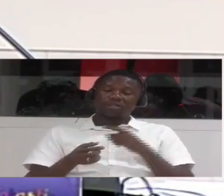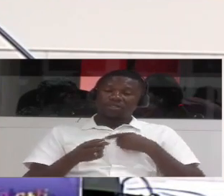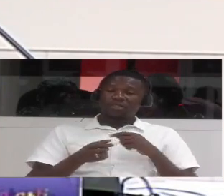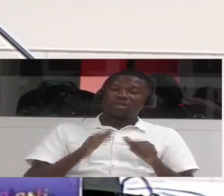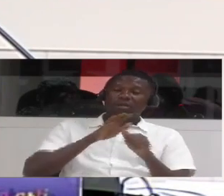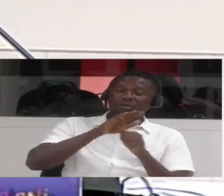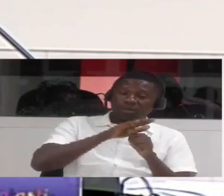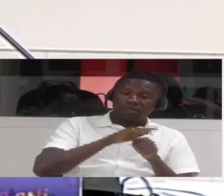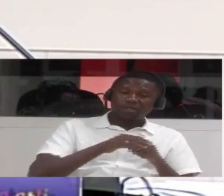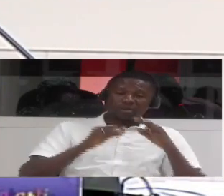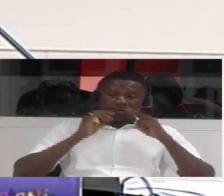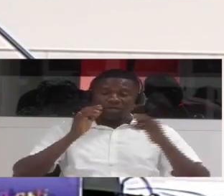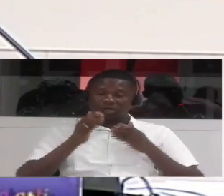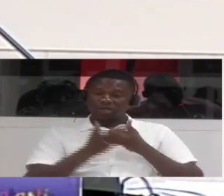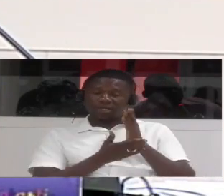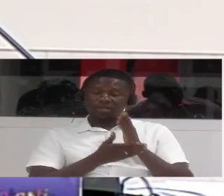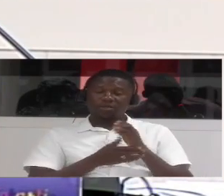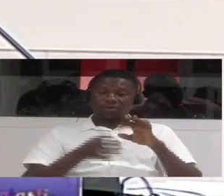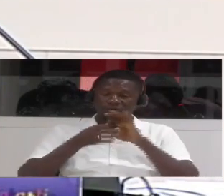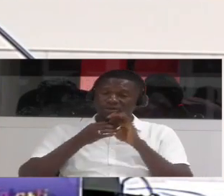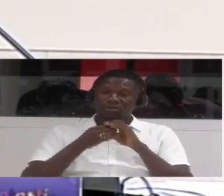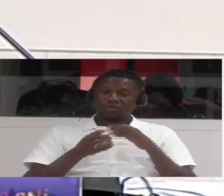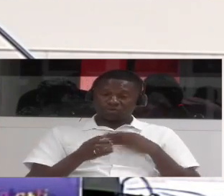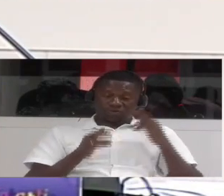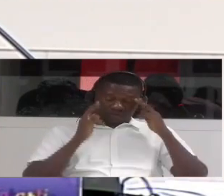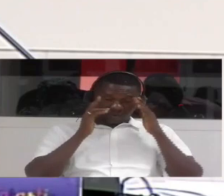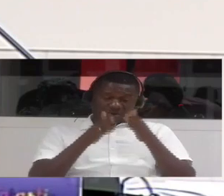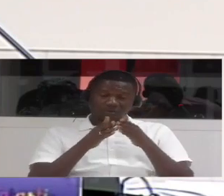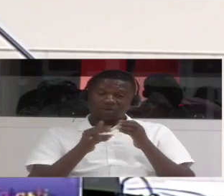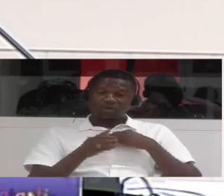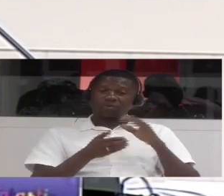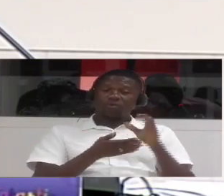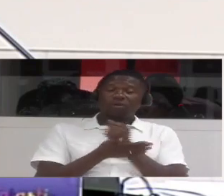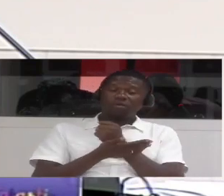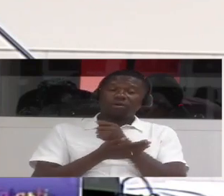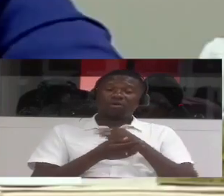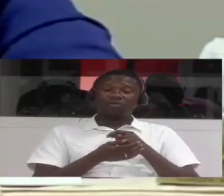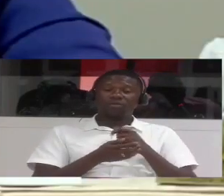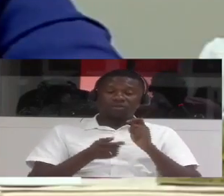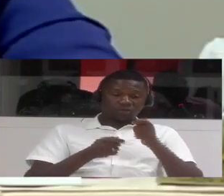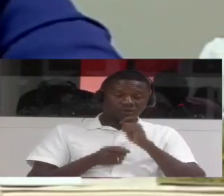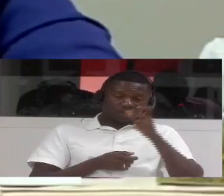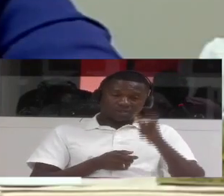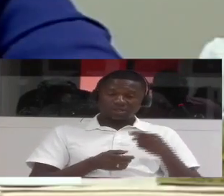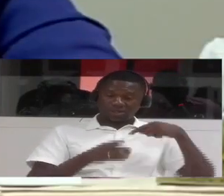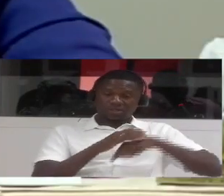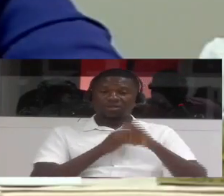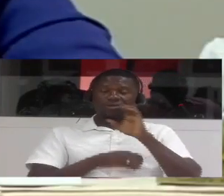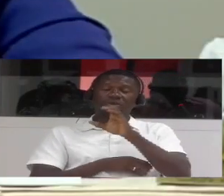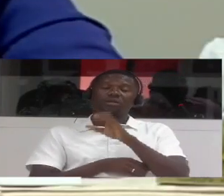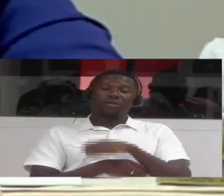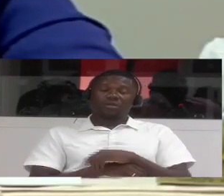are media rights organizations that are concerned about the welfare of journalists in the country. And I must say,